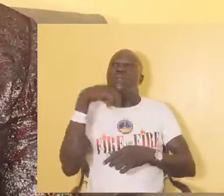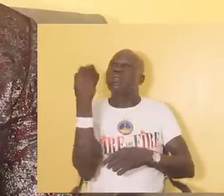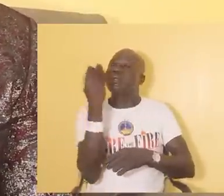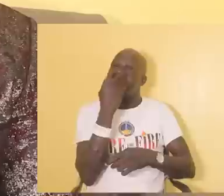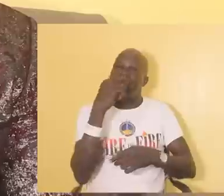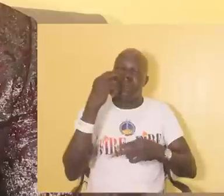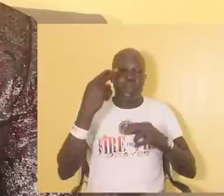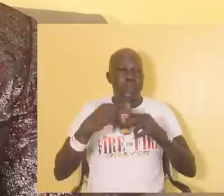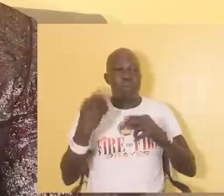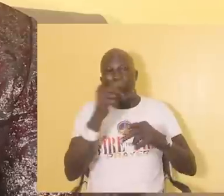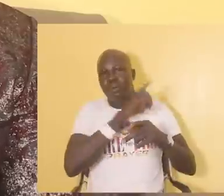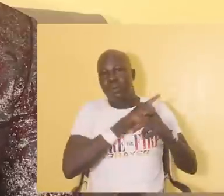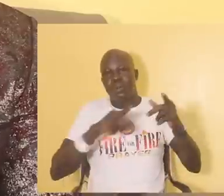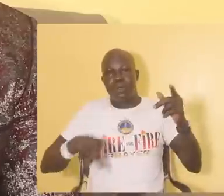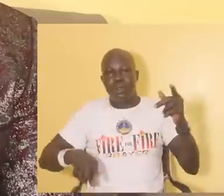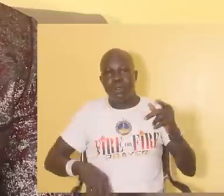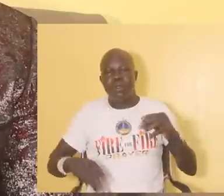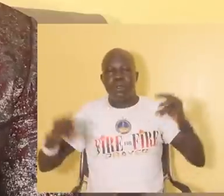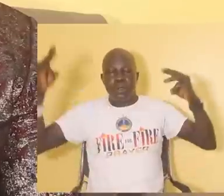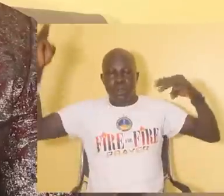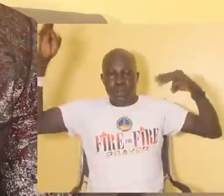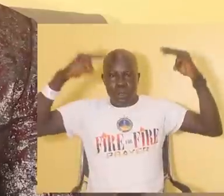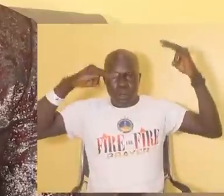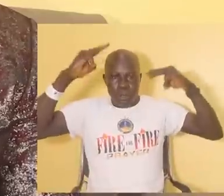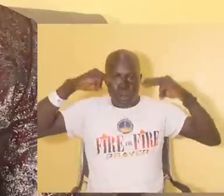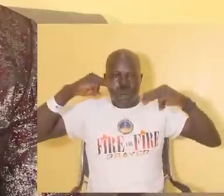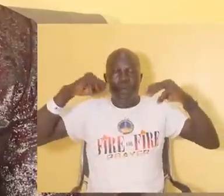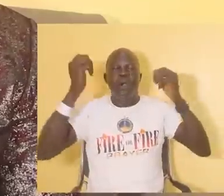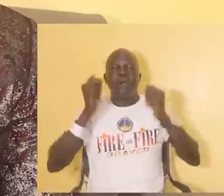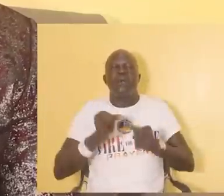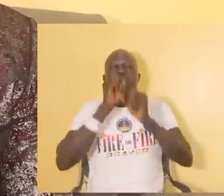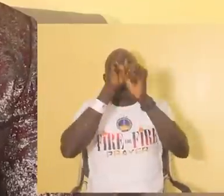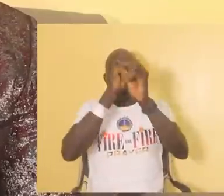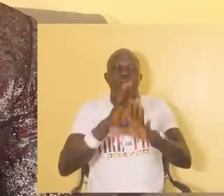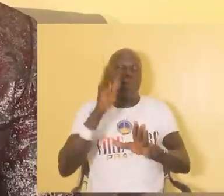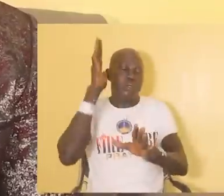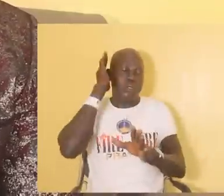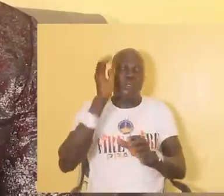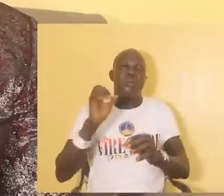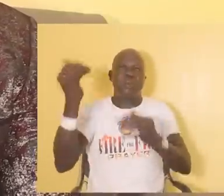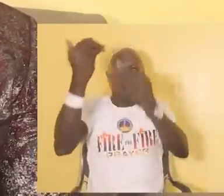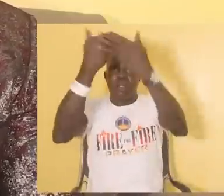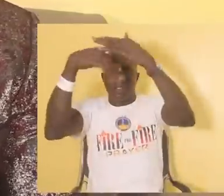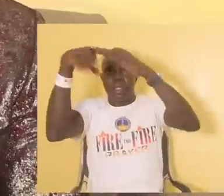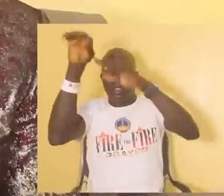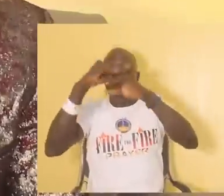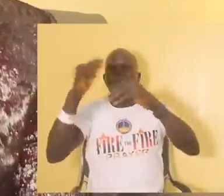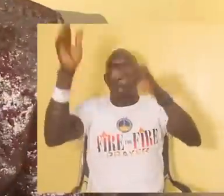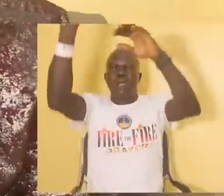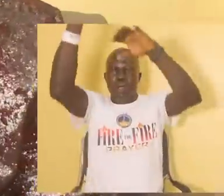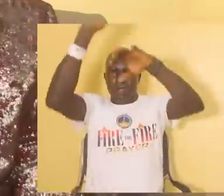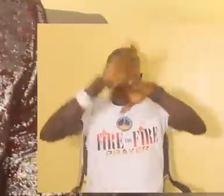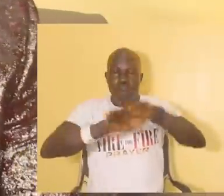I speak in the name of the Lord. You are blessing from heaven. Amen. Shower